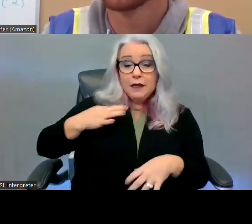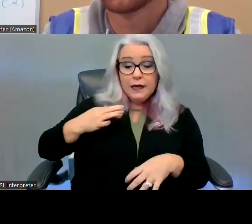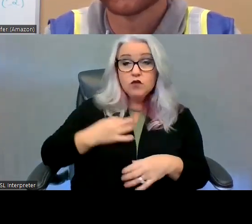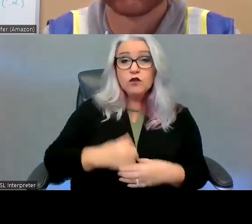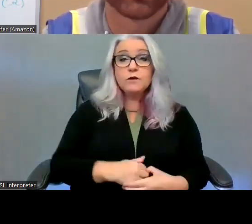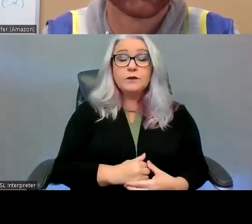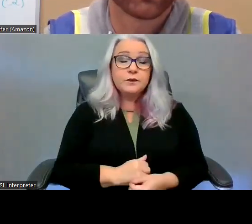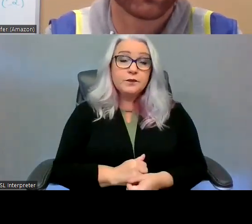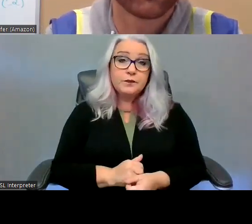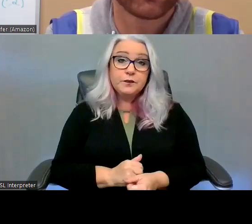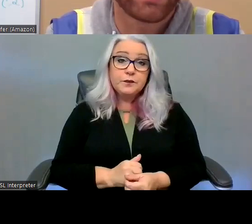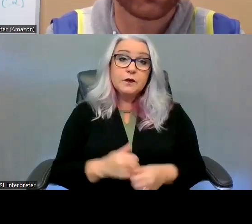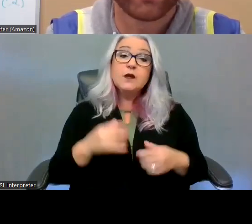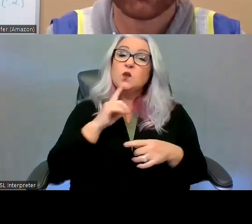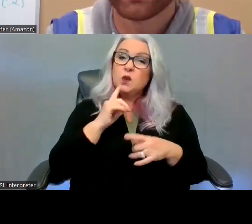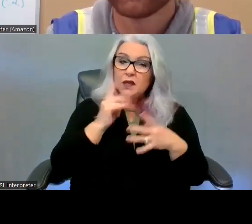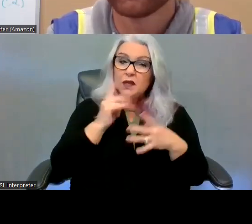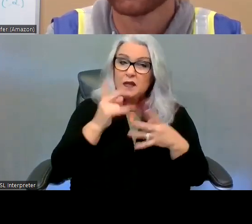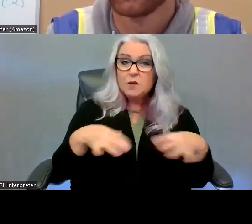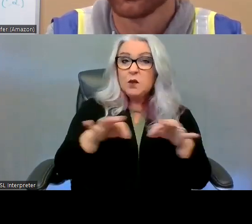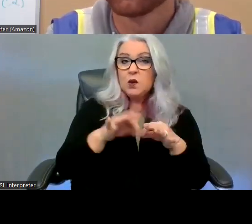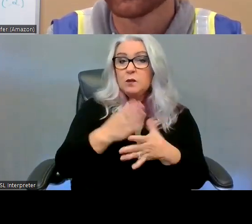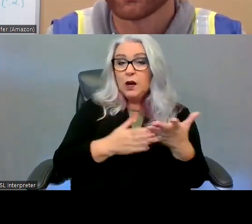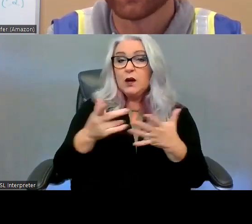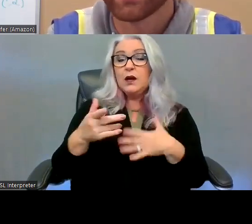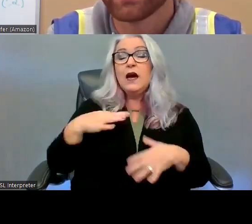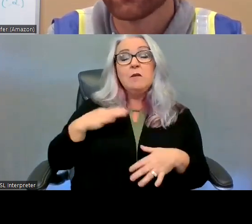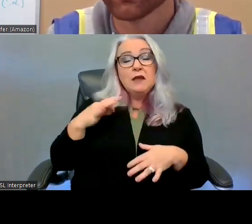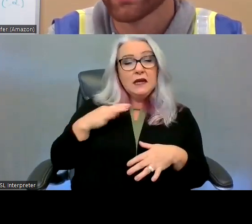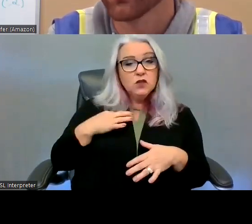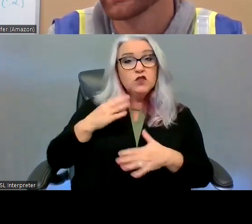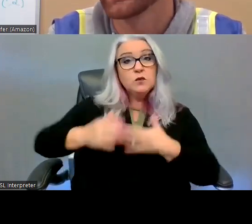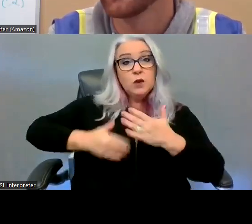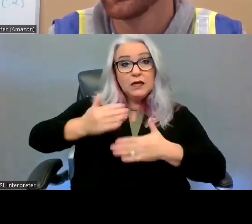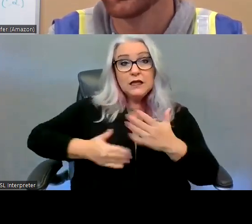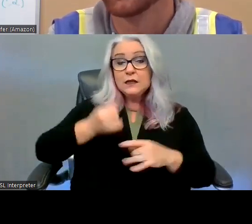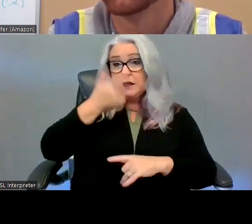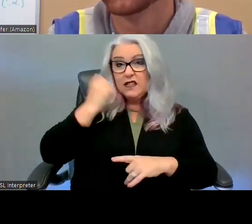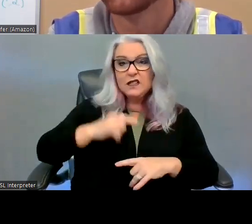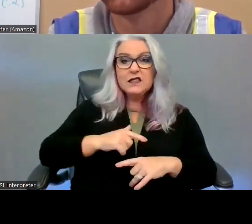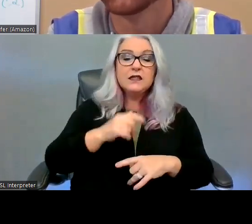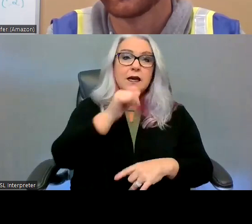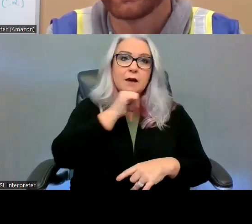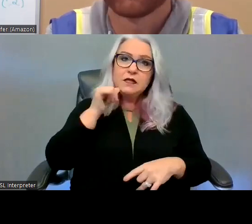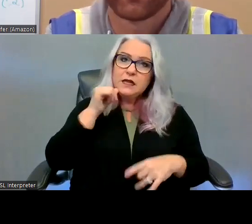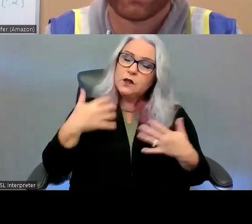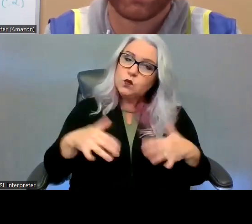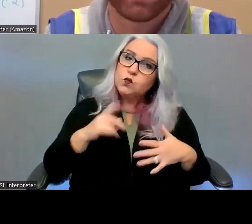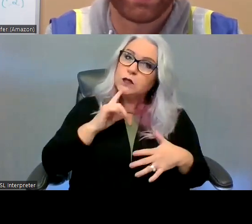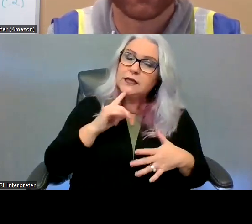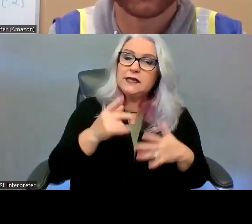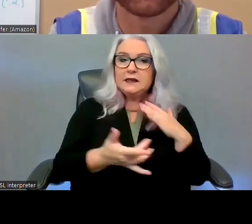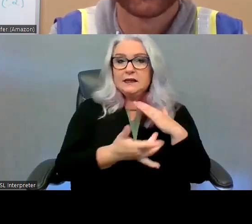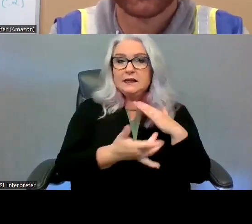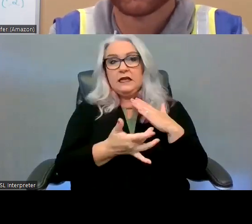So this is a very important part of the application process. Since Amazon is so tech oriented, we do have a lot of